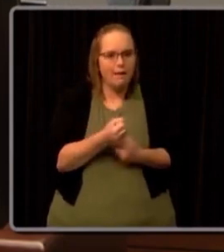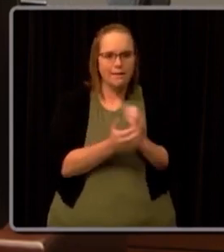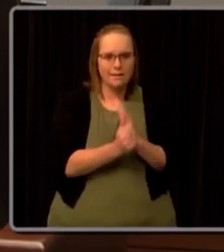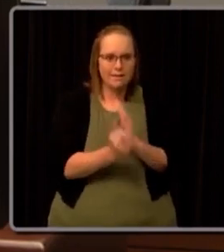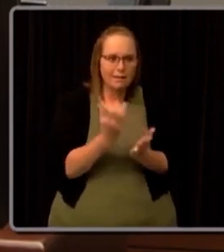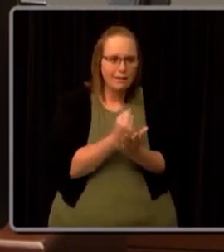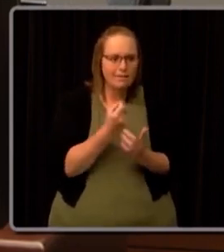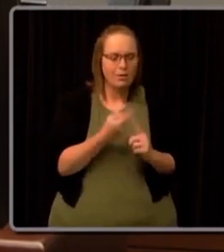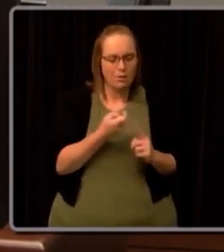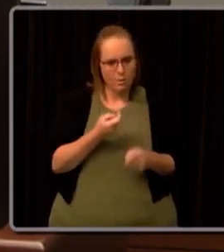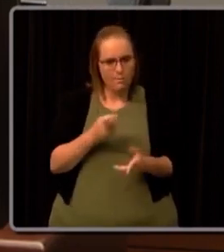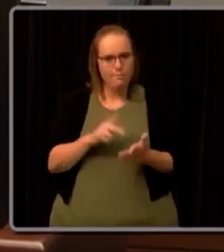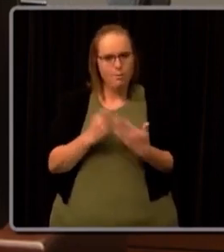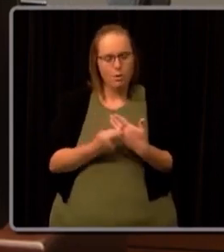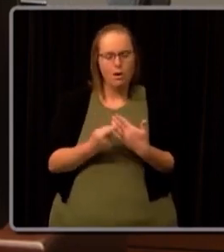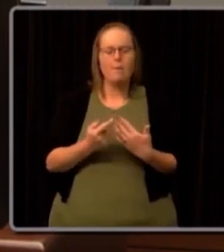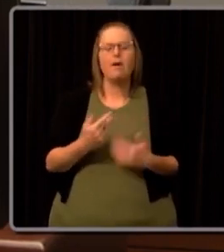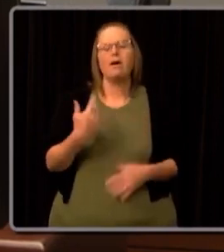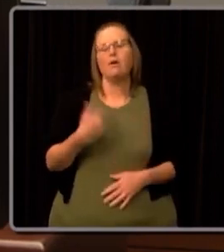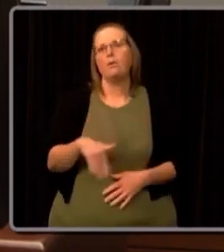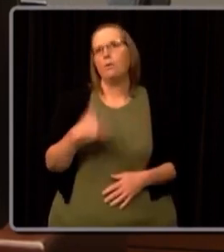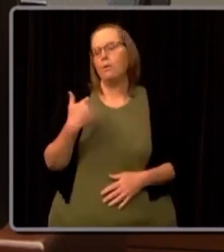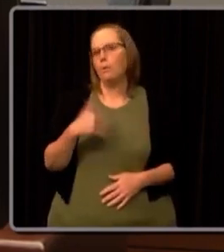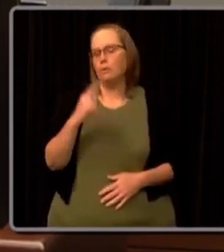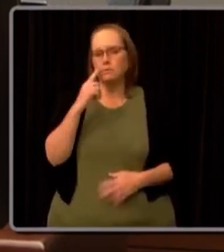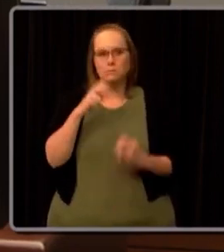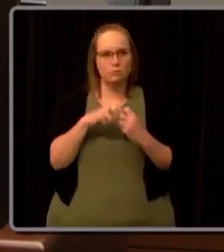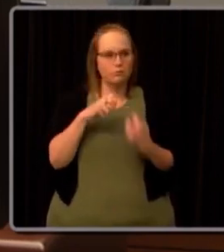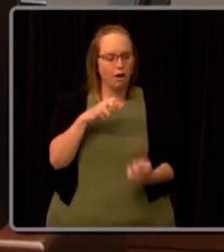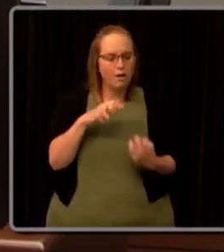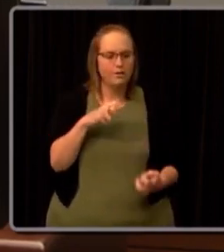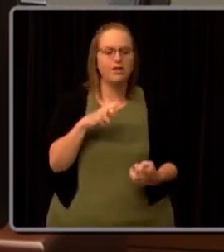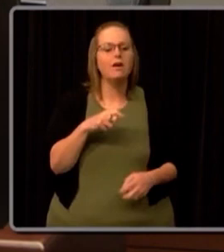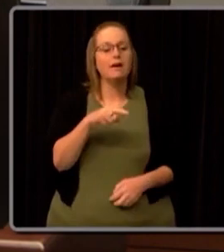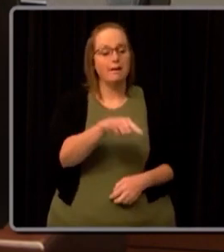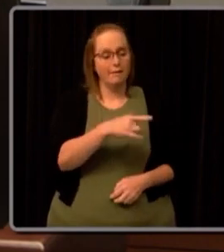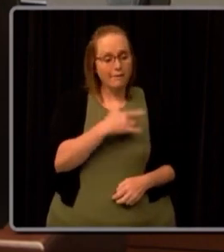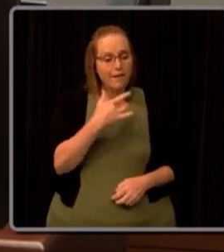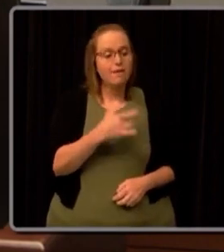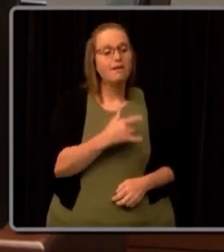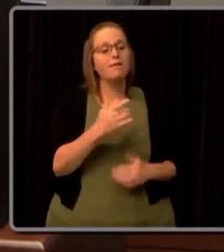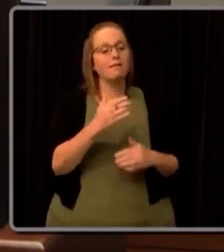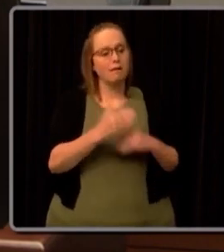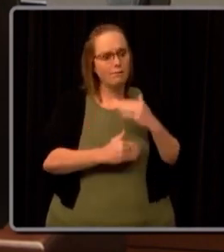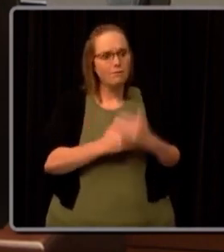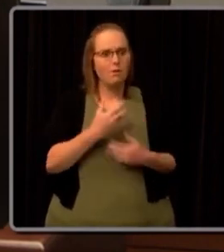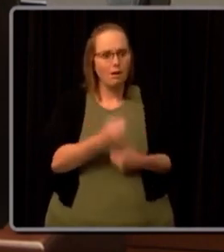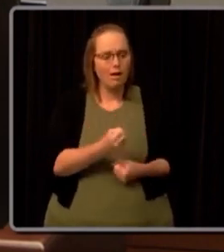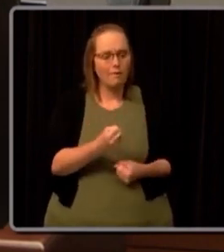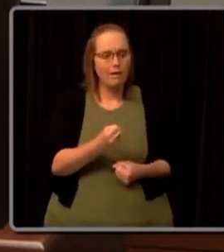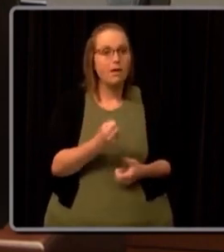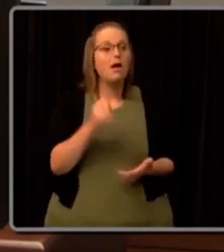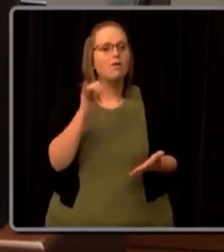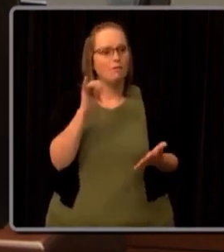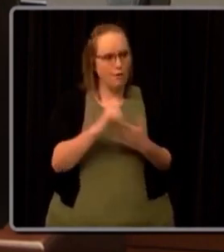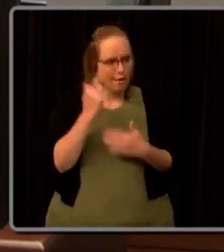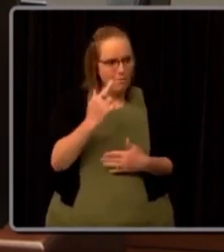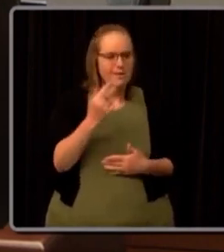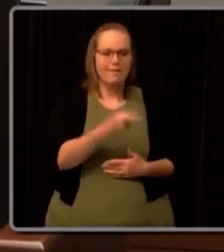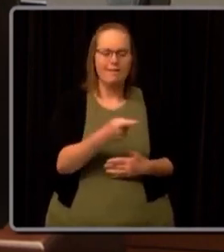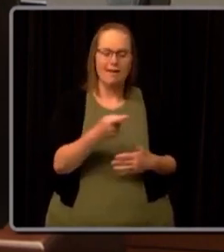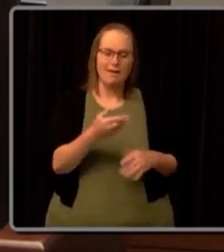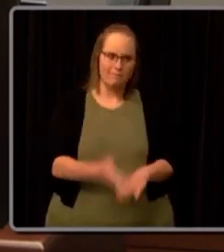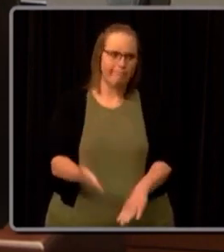program is astonishing. They feel comfortable and confident, and because of that, they're able to make huge growth throughout the